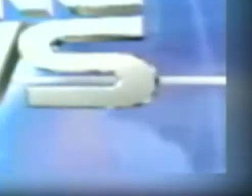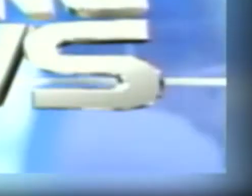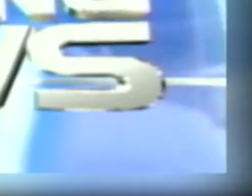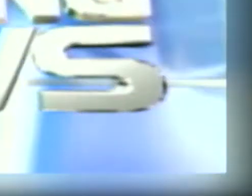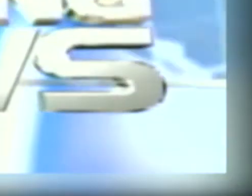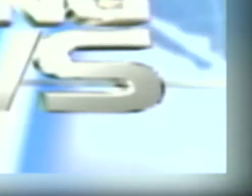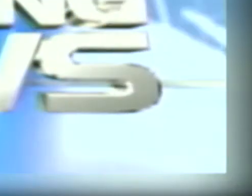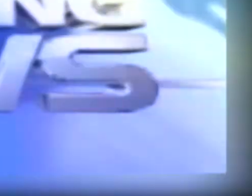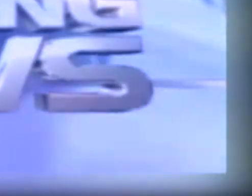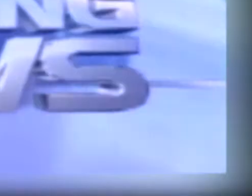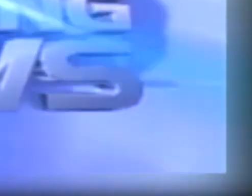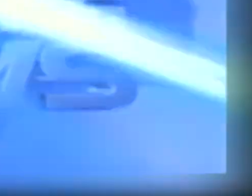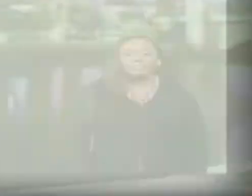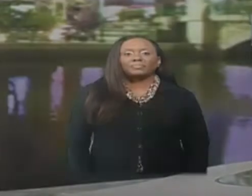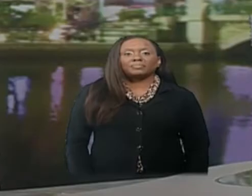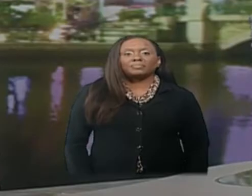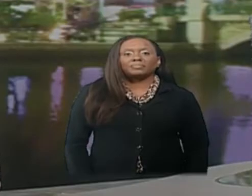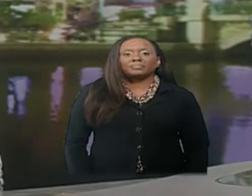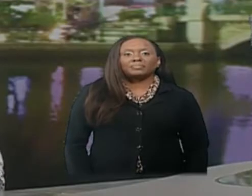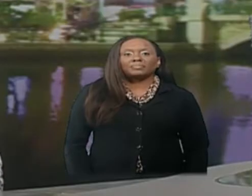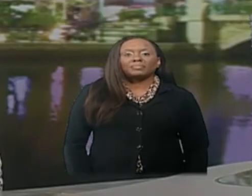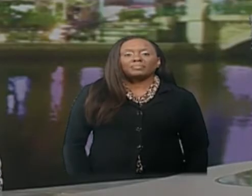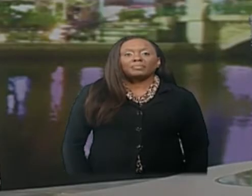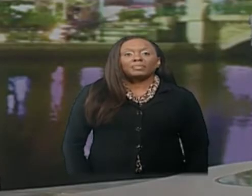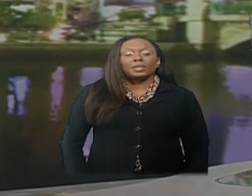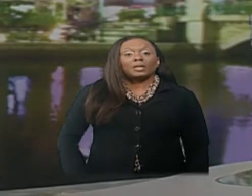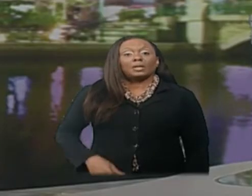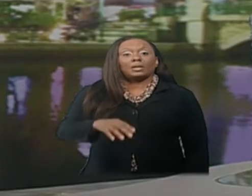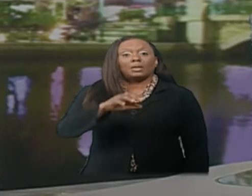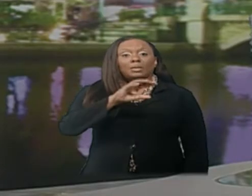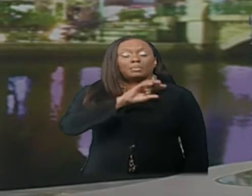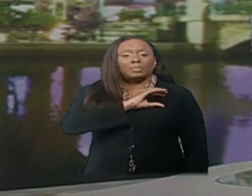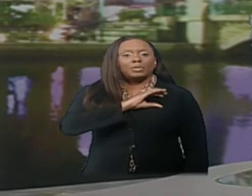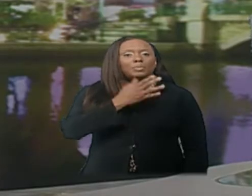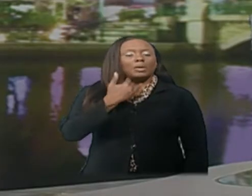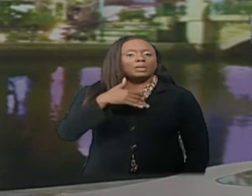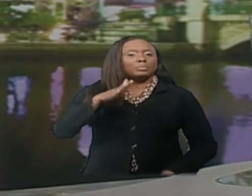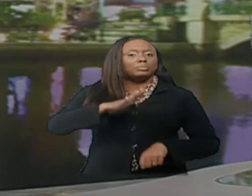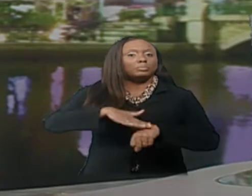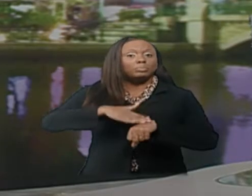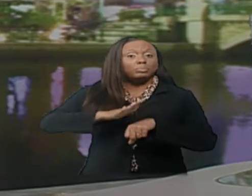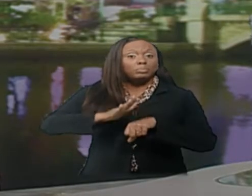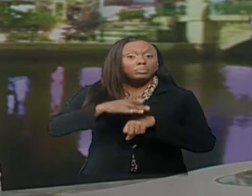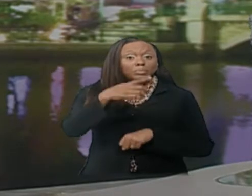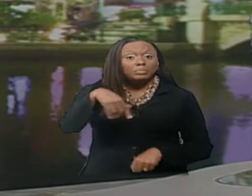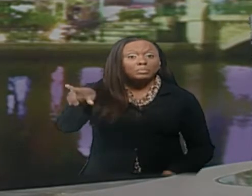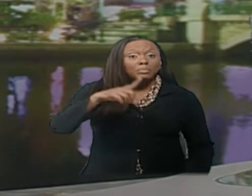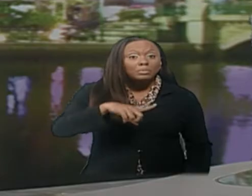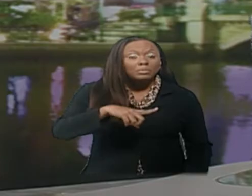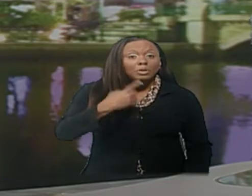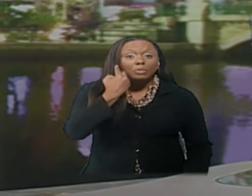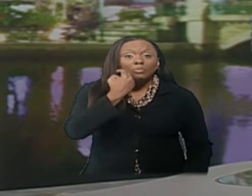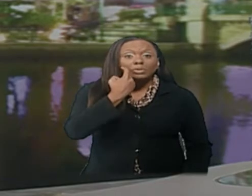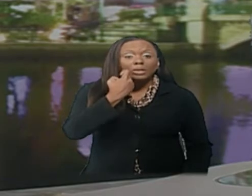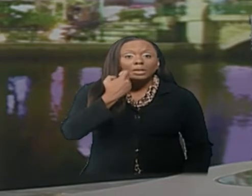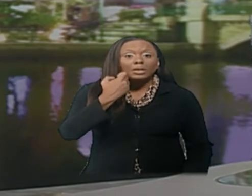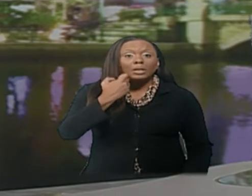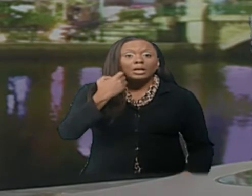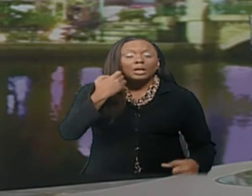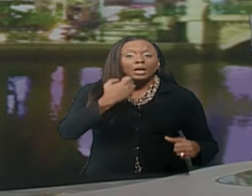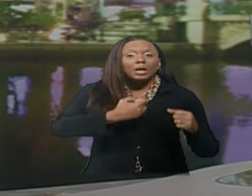using bottles, now they're drinking from cups. They are feeding themselves. We have one student a couple years ago who, while in a wheelchair, is